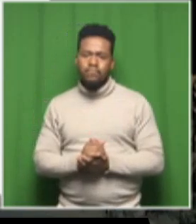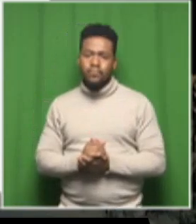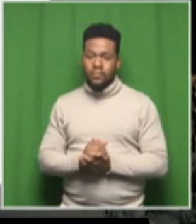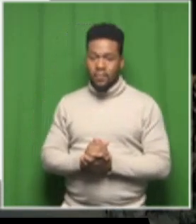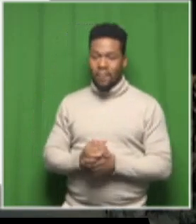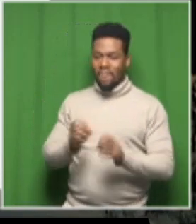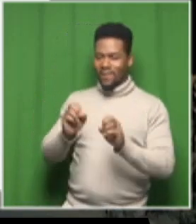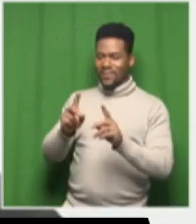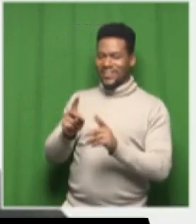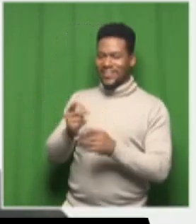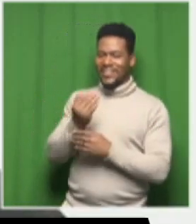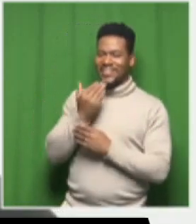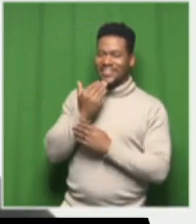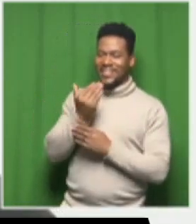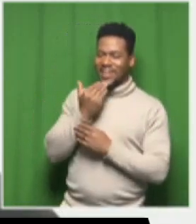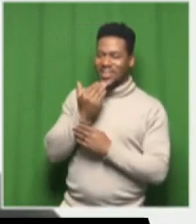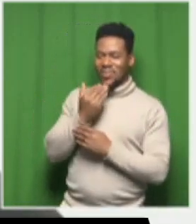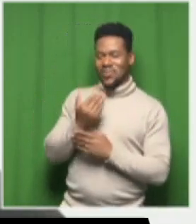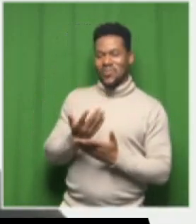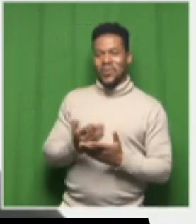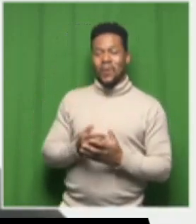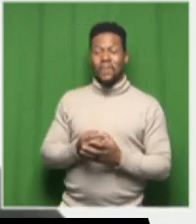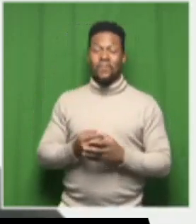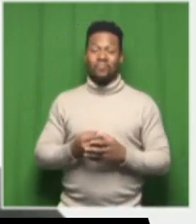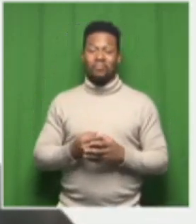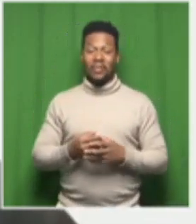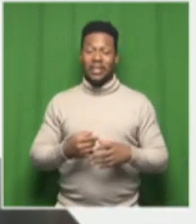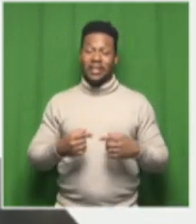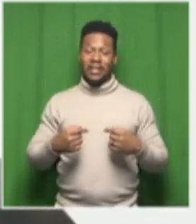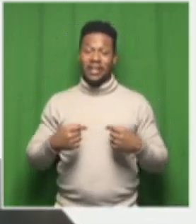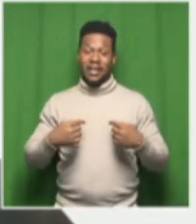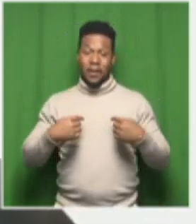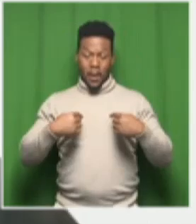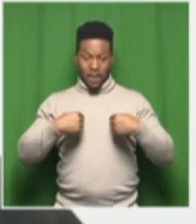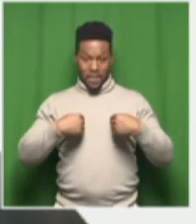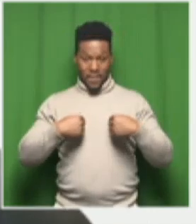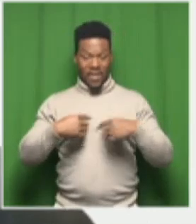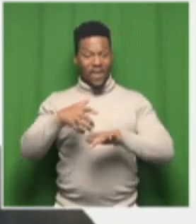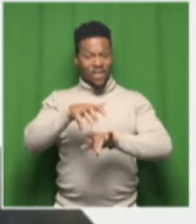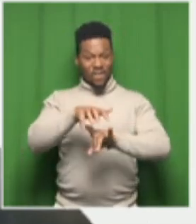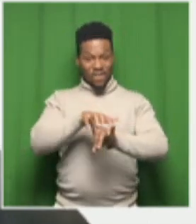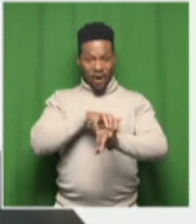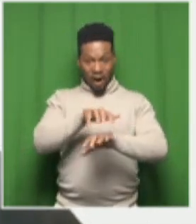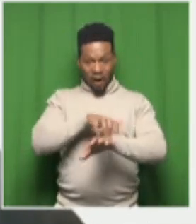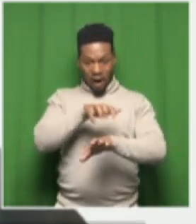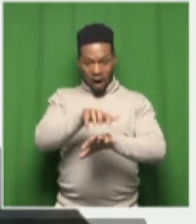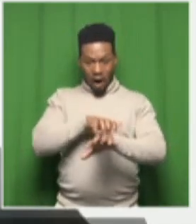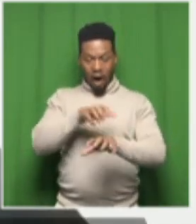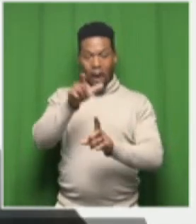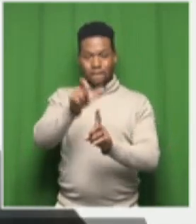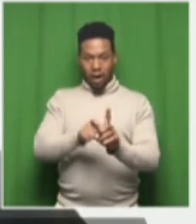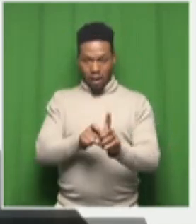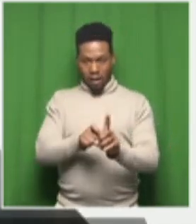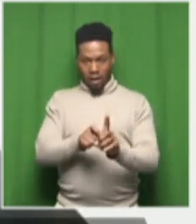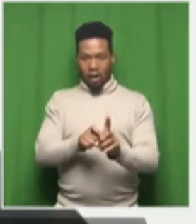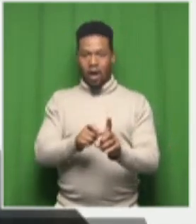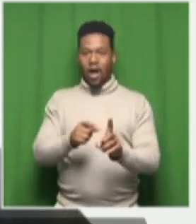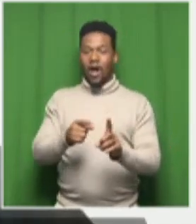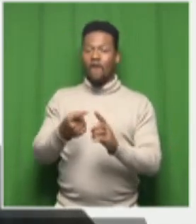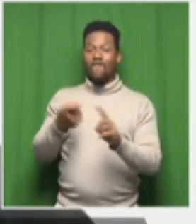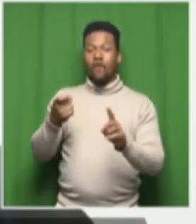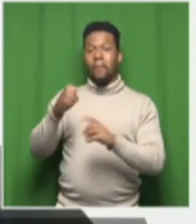Oh, okay. Thank you for having me. I'm a farmer from Eastern Cape in a small village